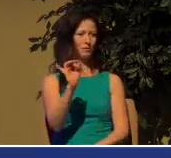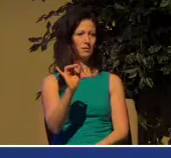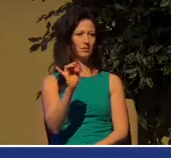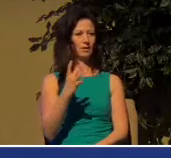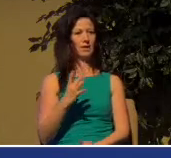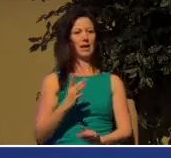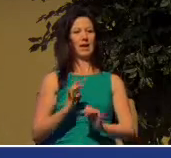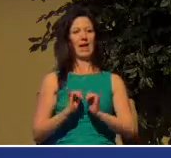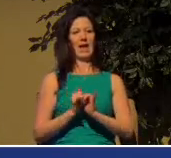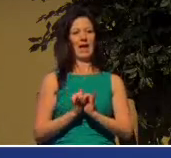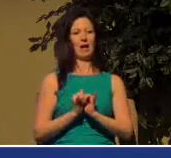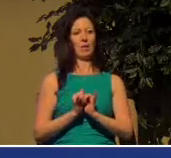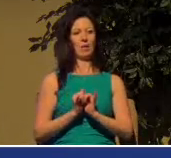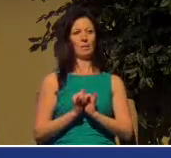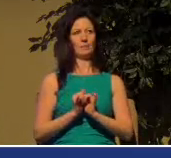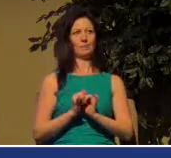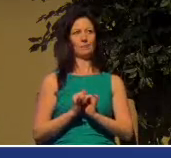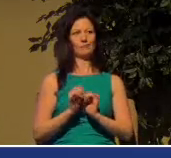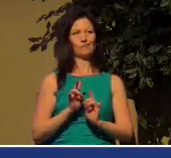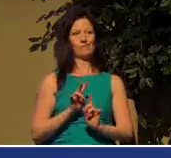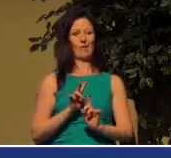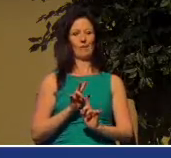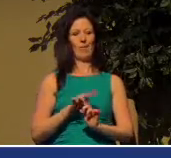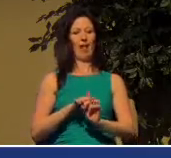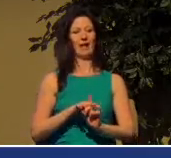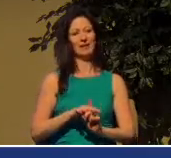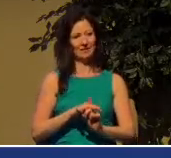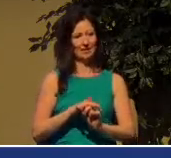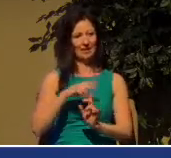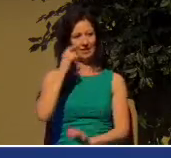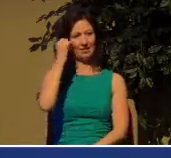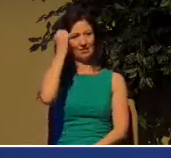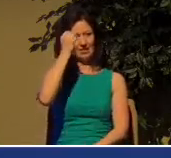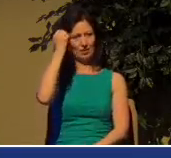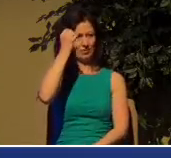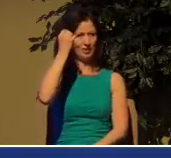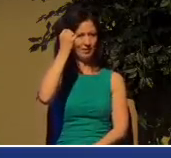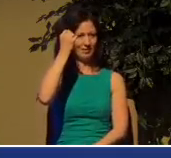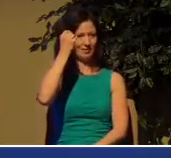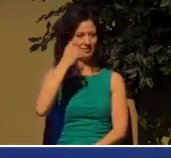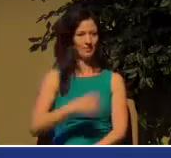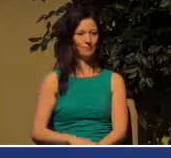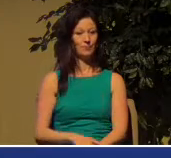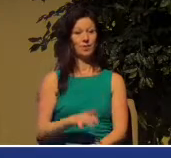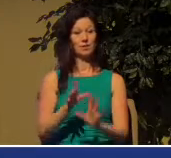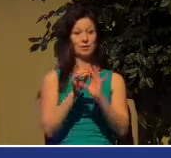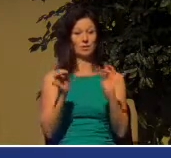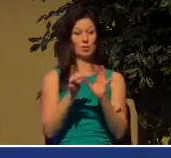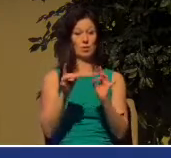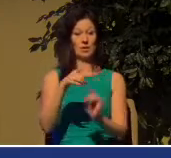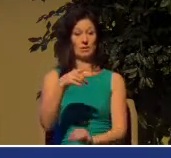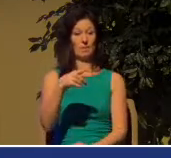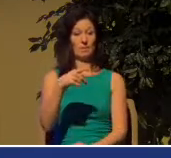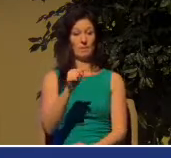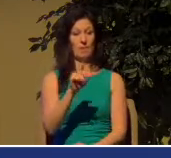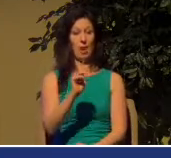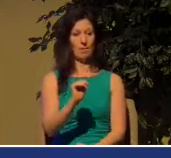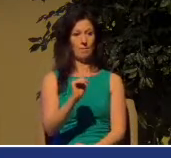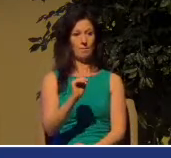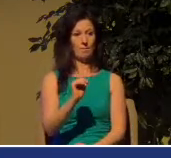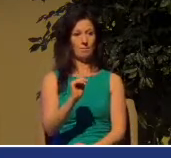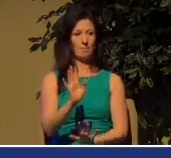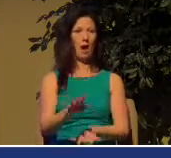of a theological point. And the story of Palm Sunday that we want to read together this